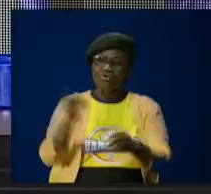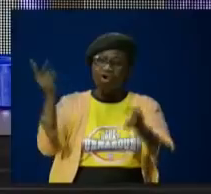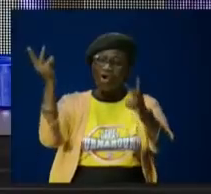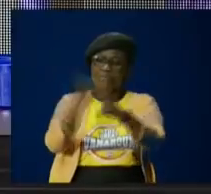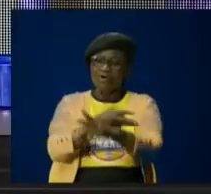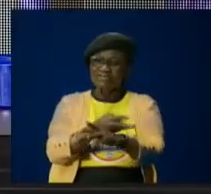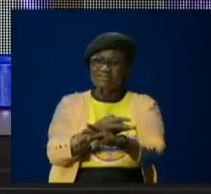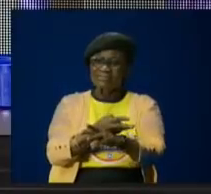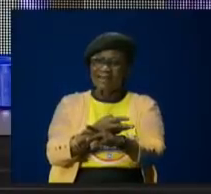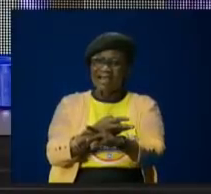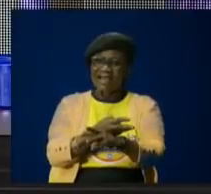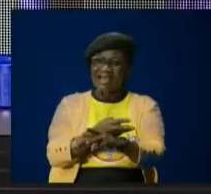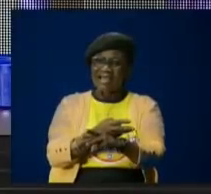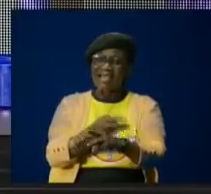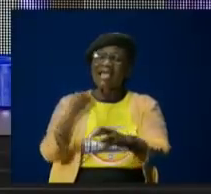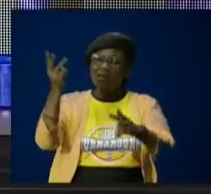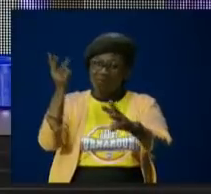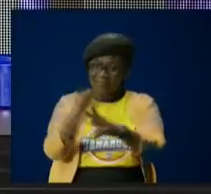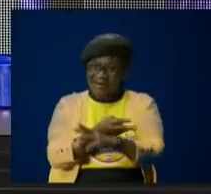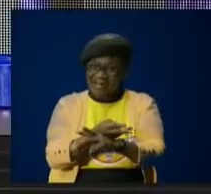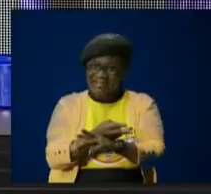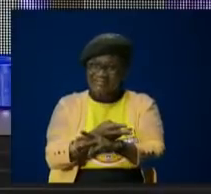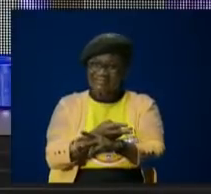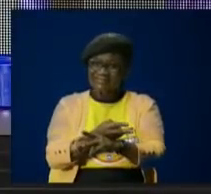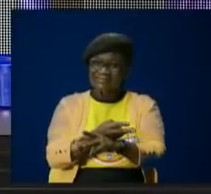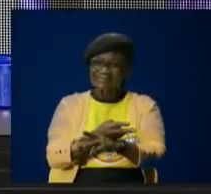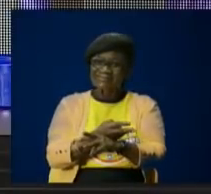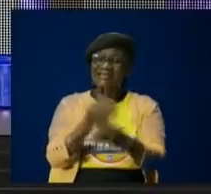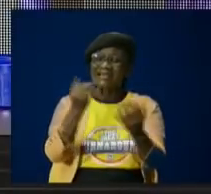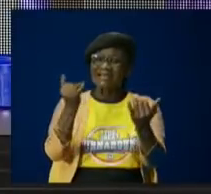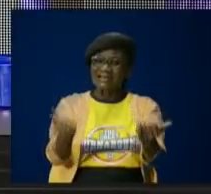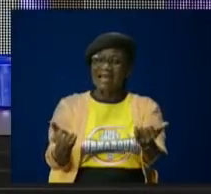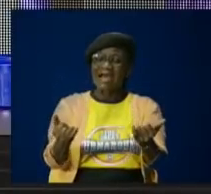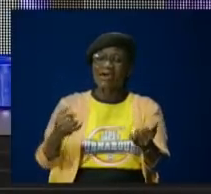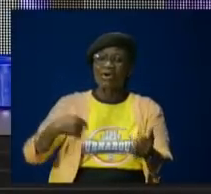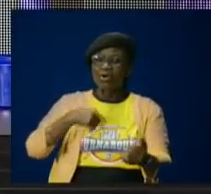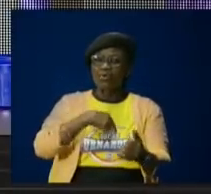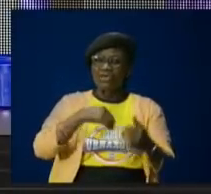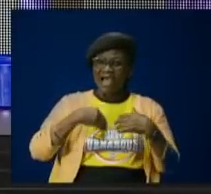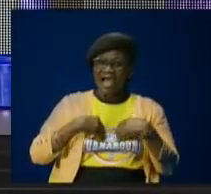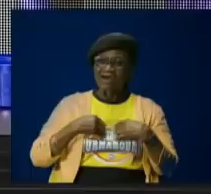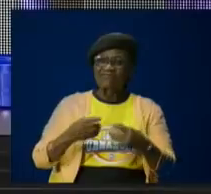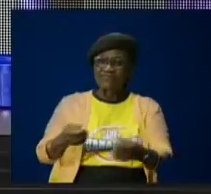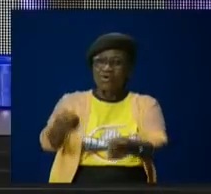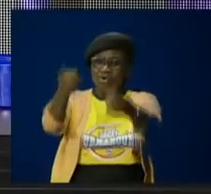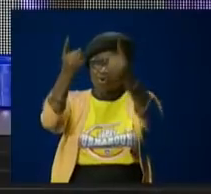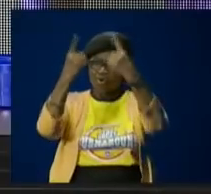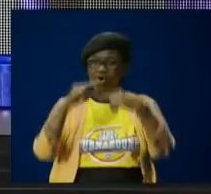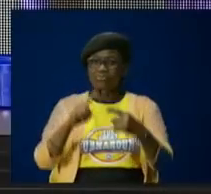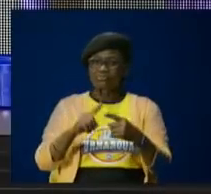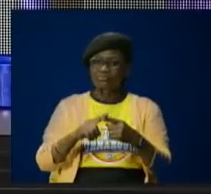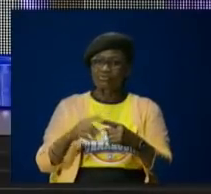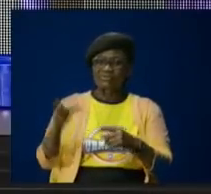multiply, replenish, and now we've come to subdue.